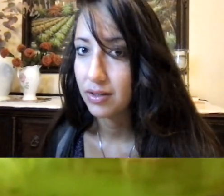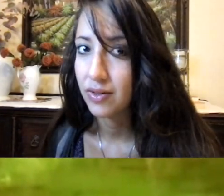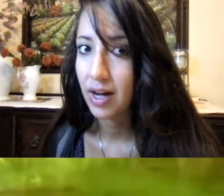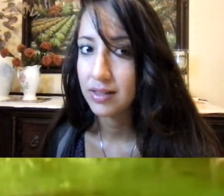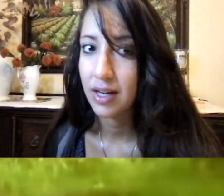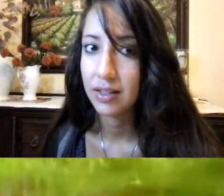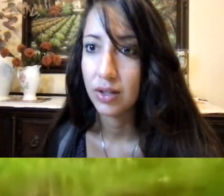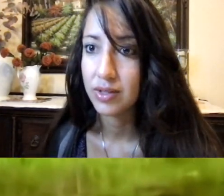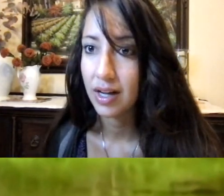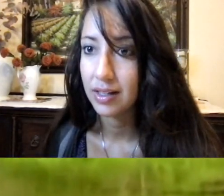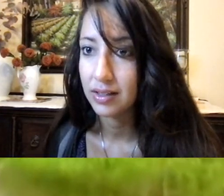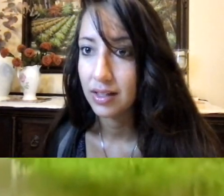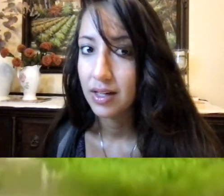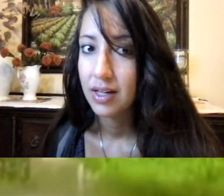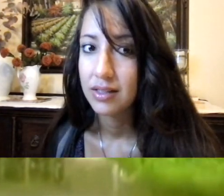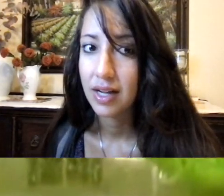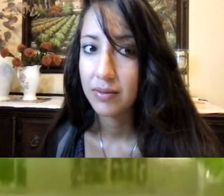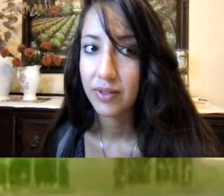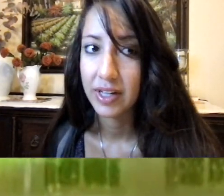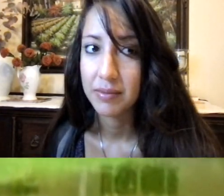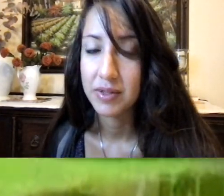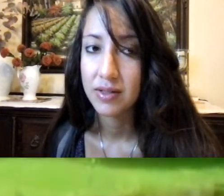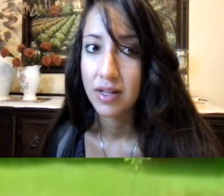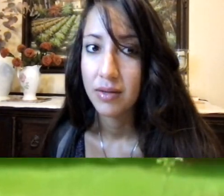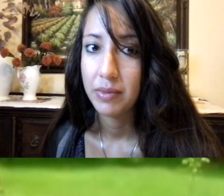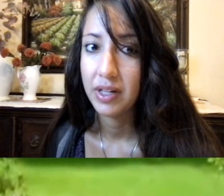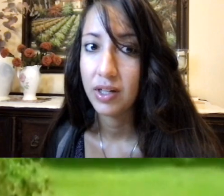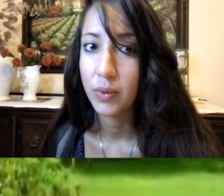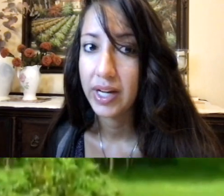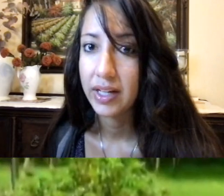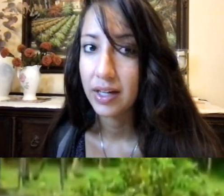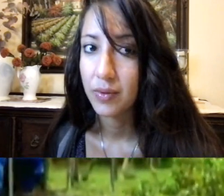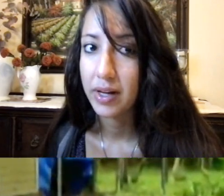aware of high tide, low tide time frames,